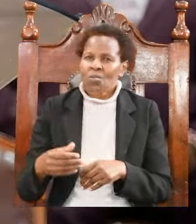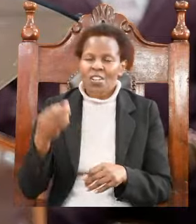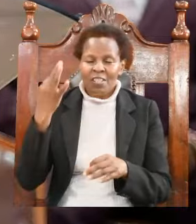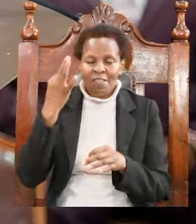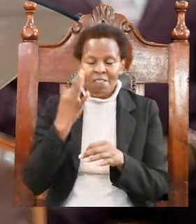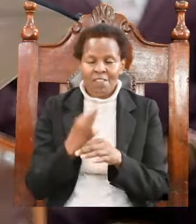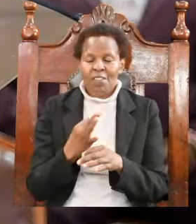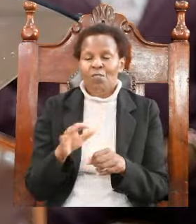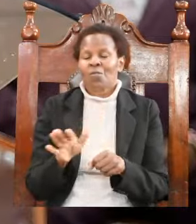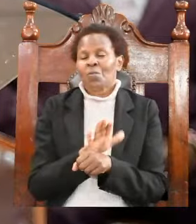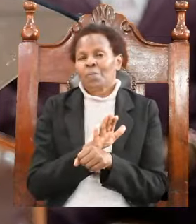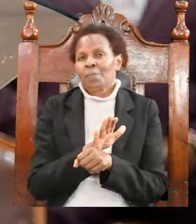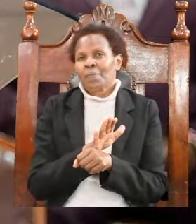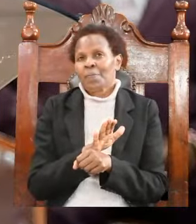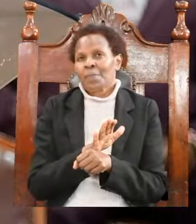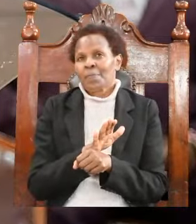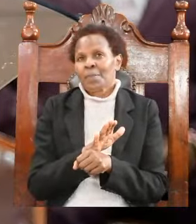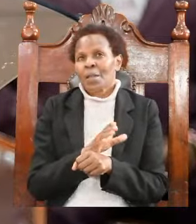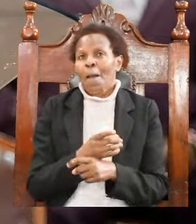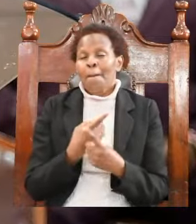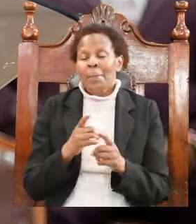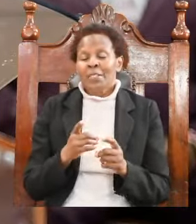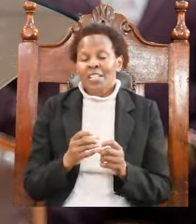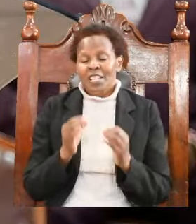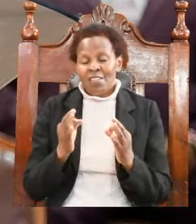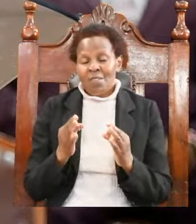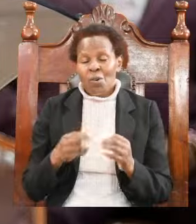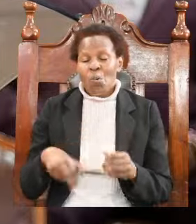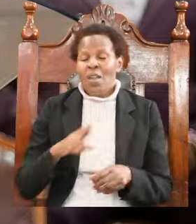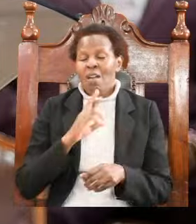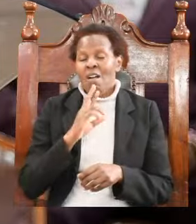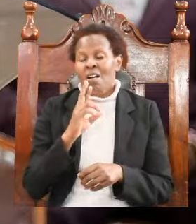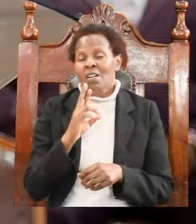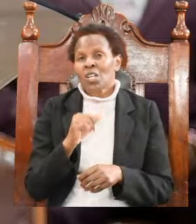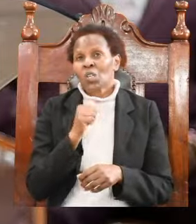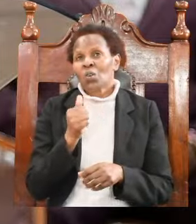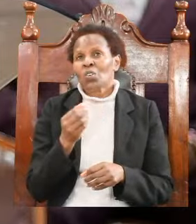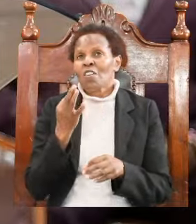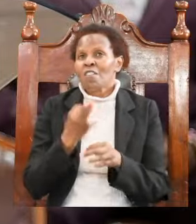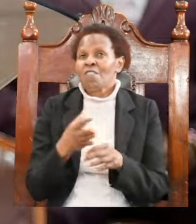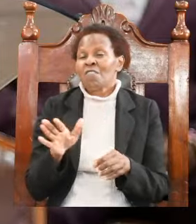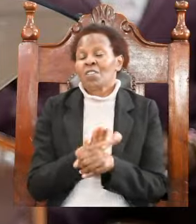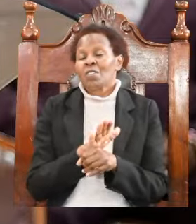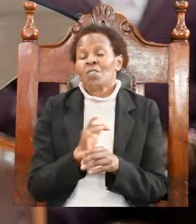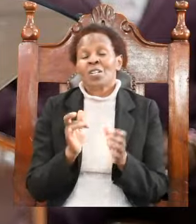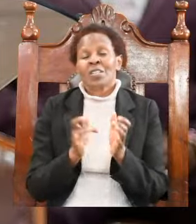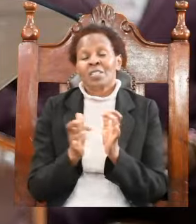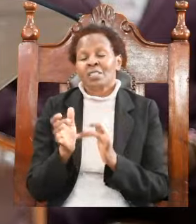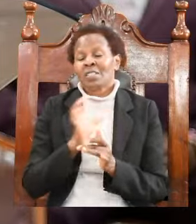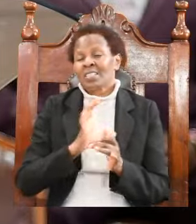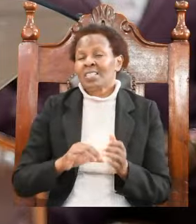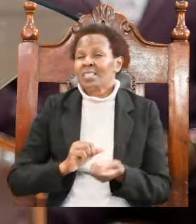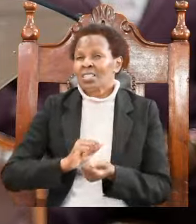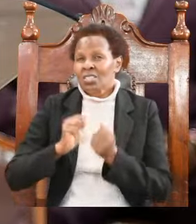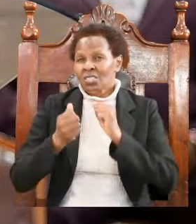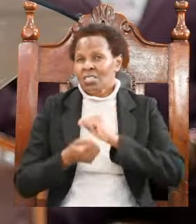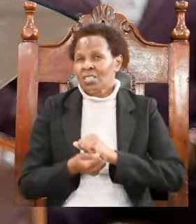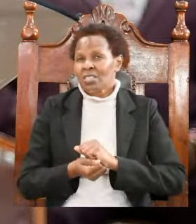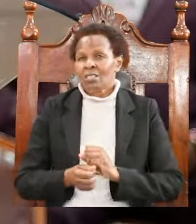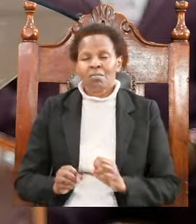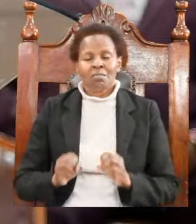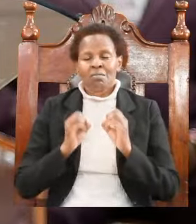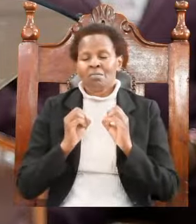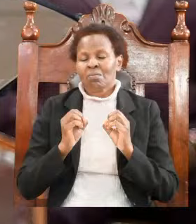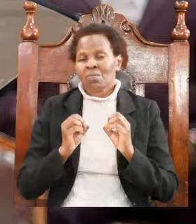Timothy that if we become unfaithful, then Christ will not change, because he can